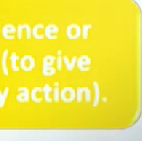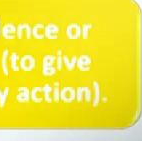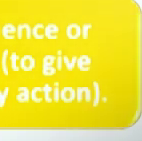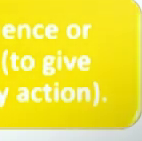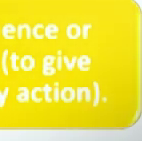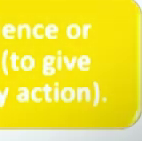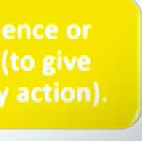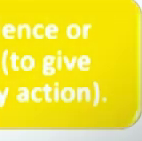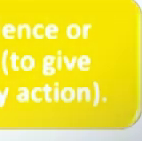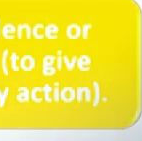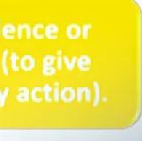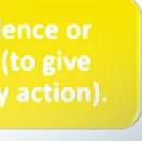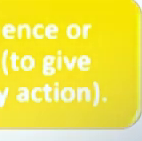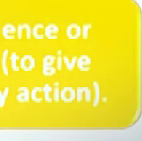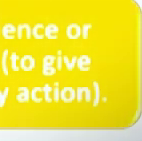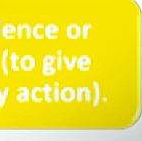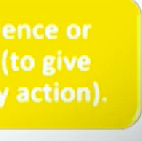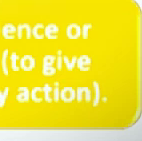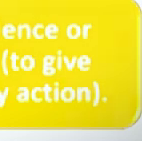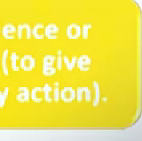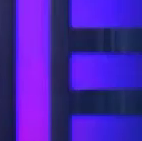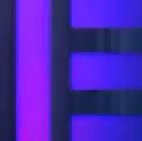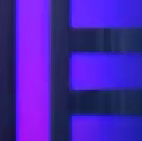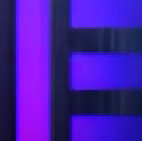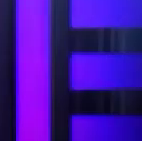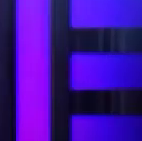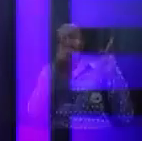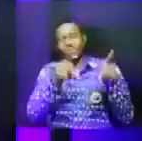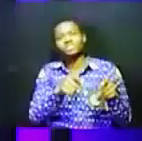You see, there